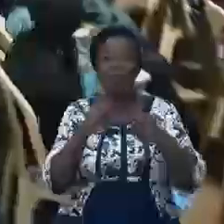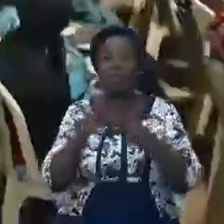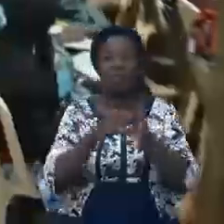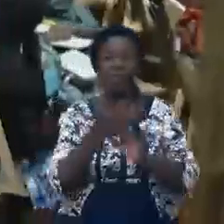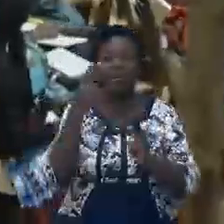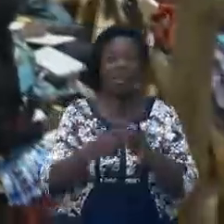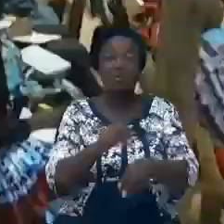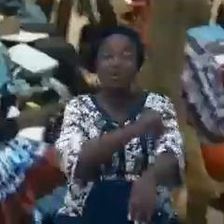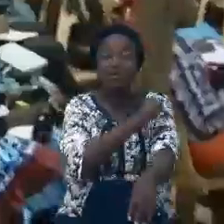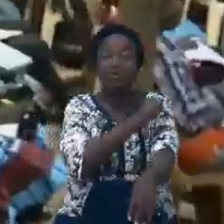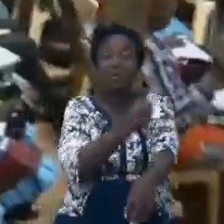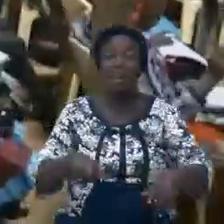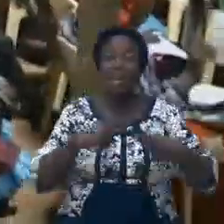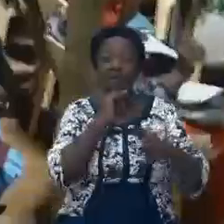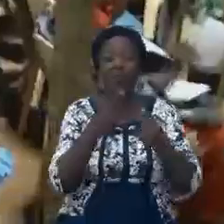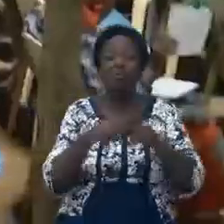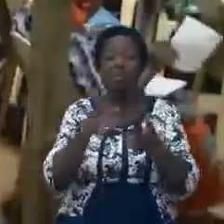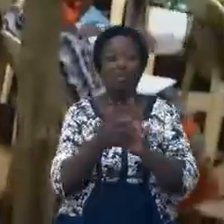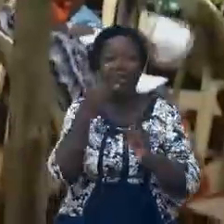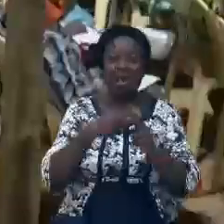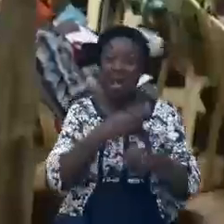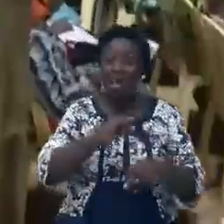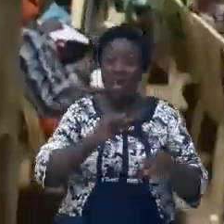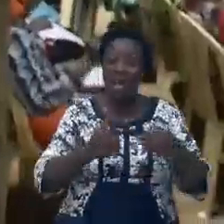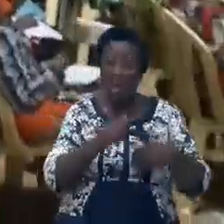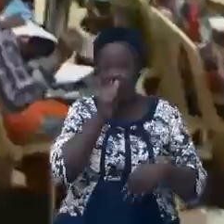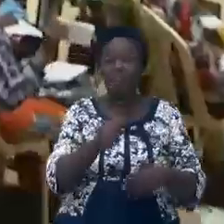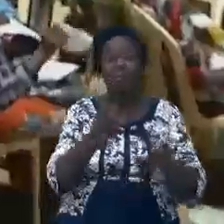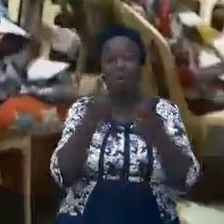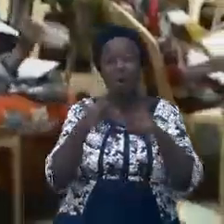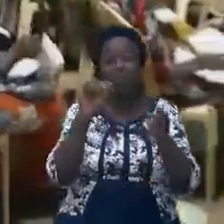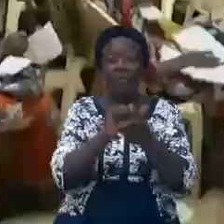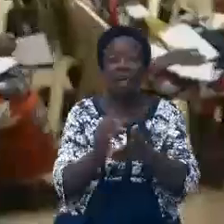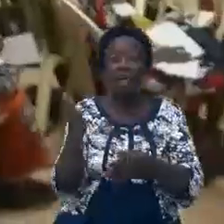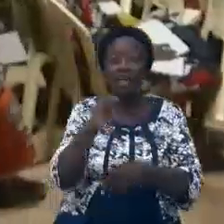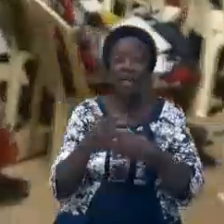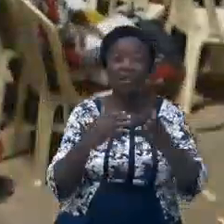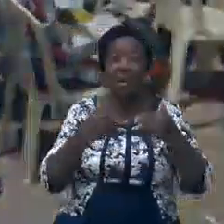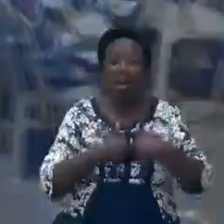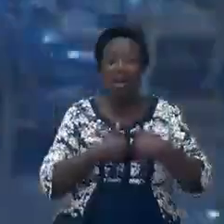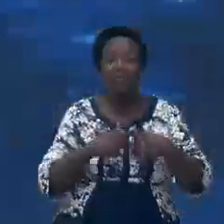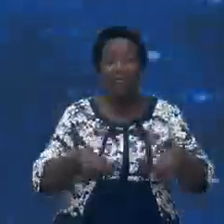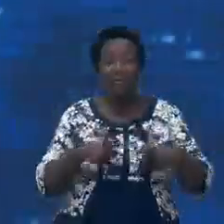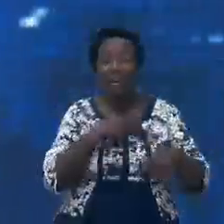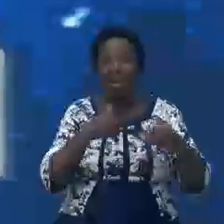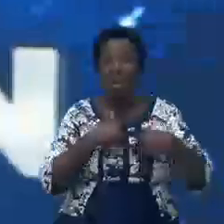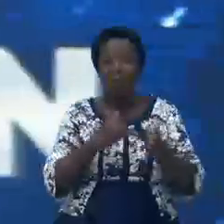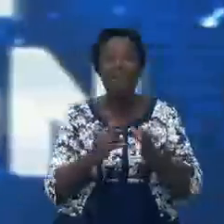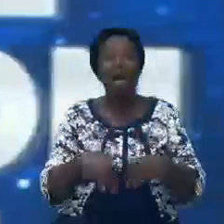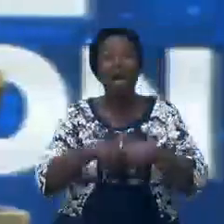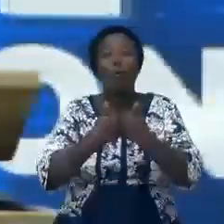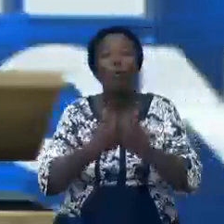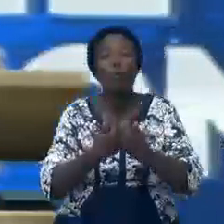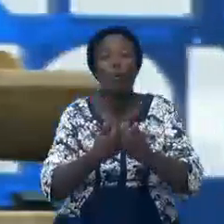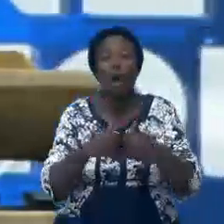you. Supernatural life is coming to you. I am come that they might have life and